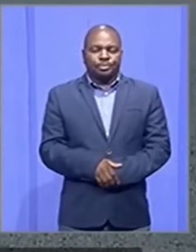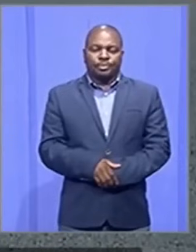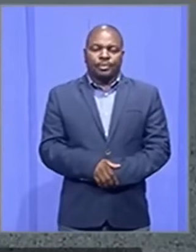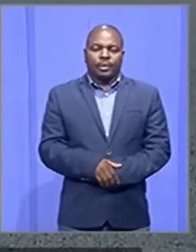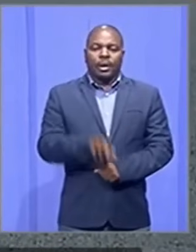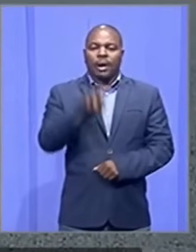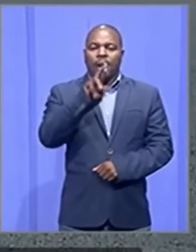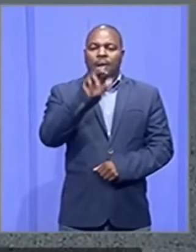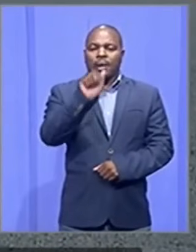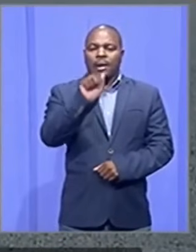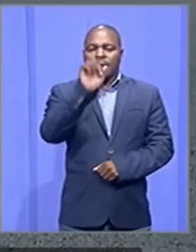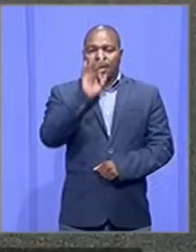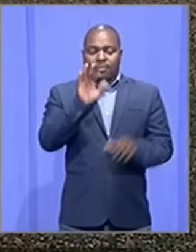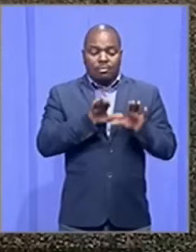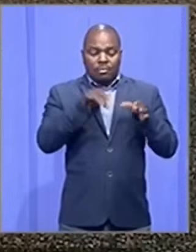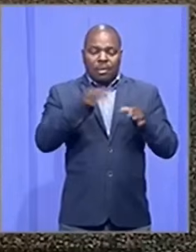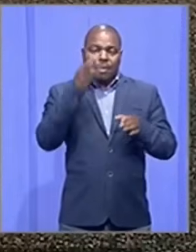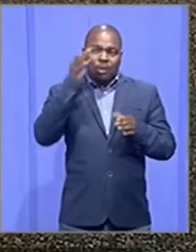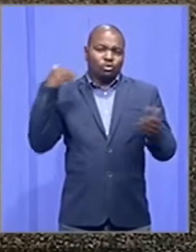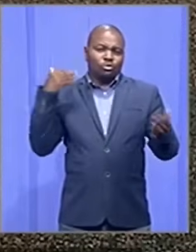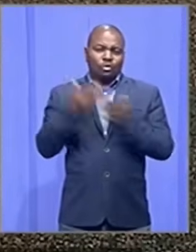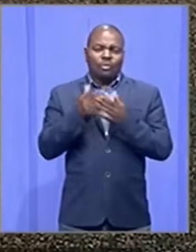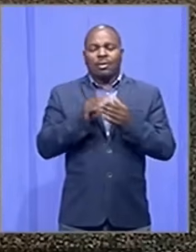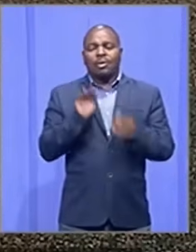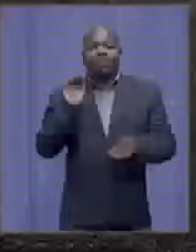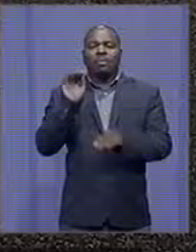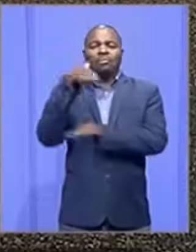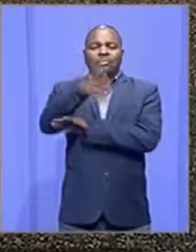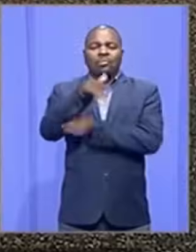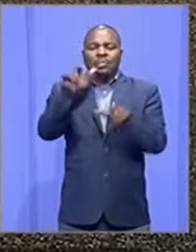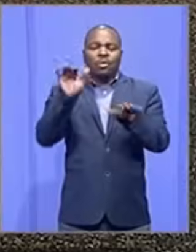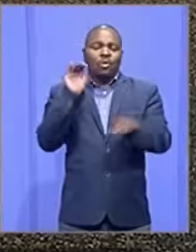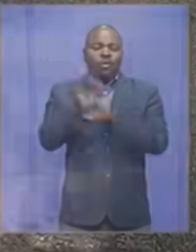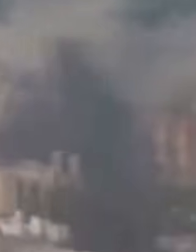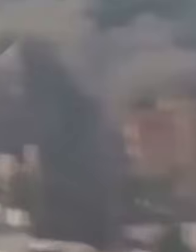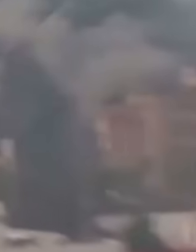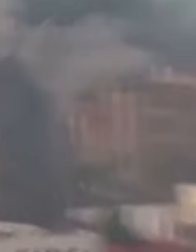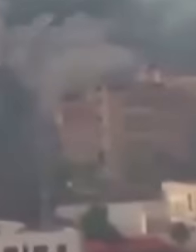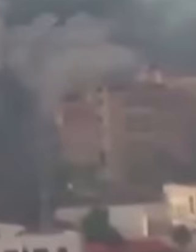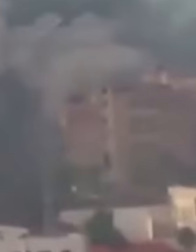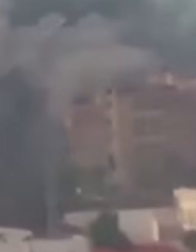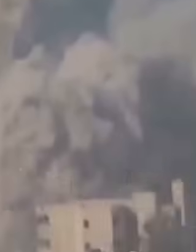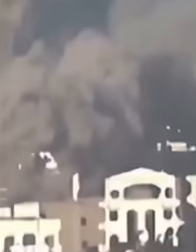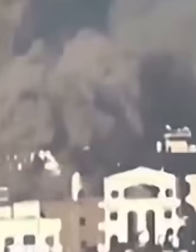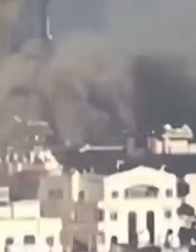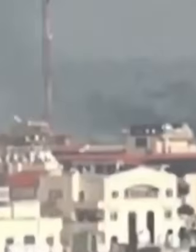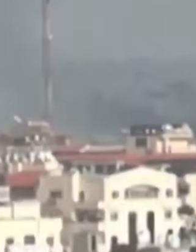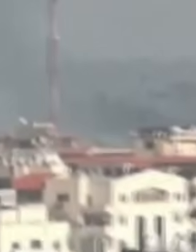Letlole la dikotsi tsa mebileng le re le sa le lefile melata e fetang 8,000.